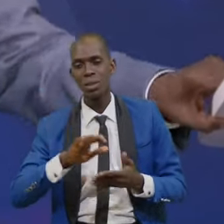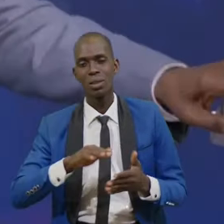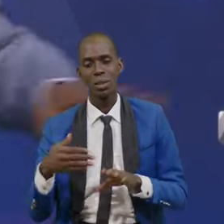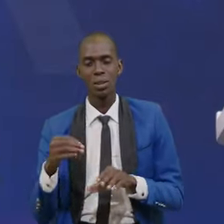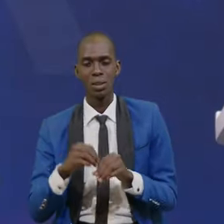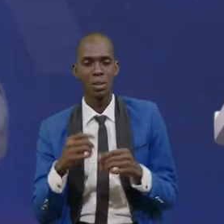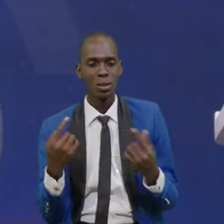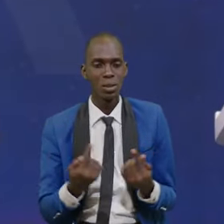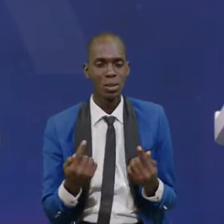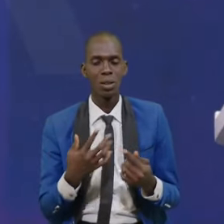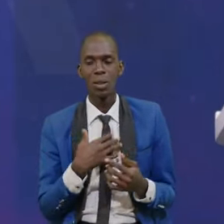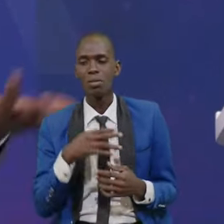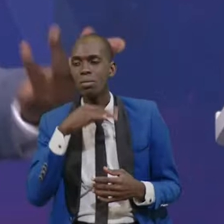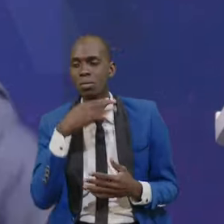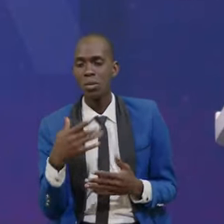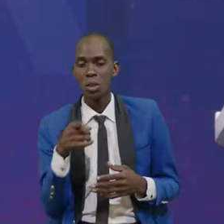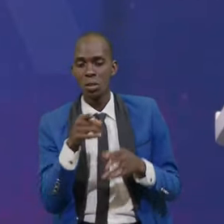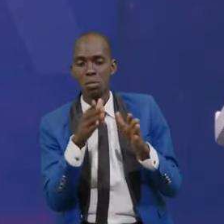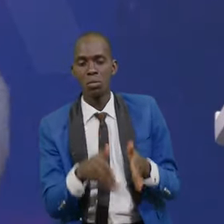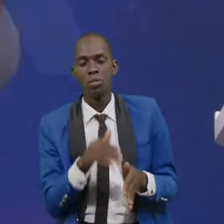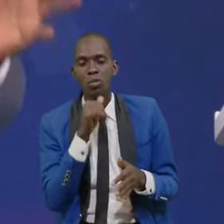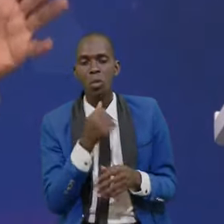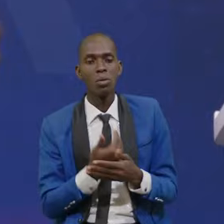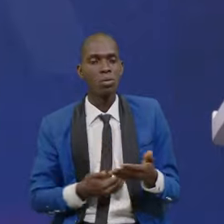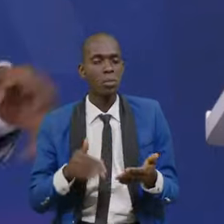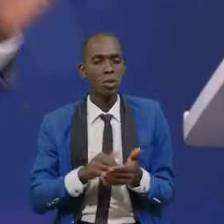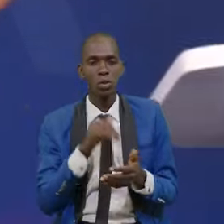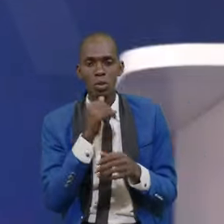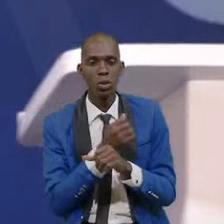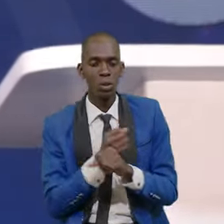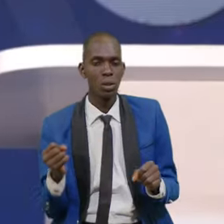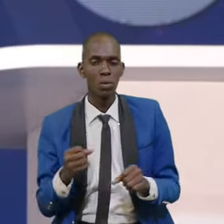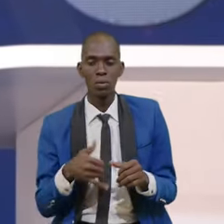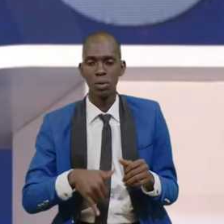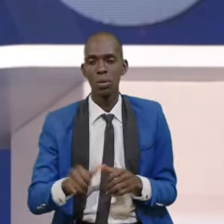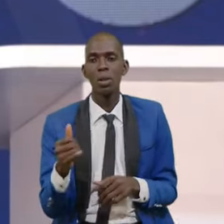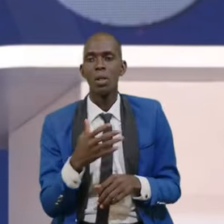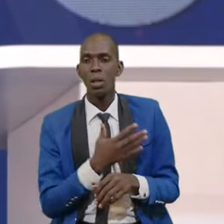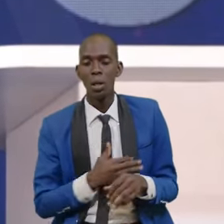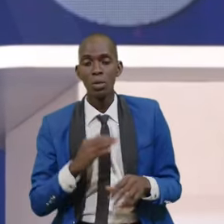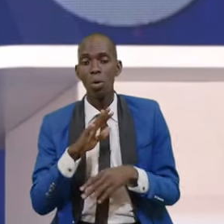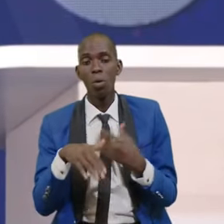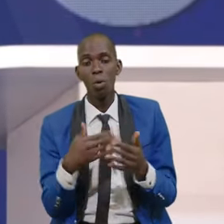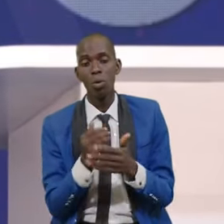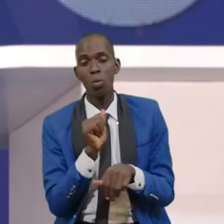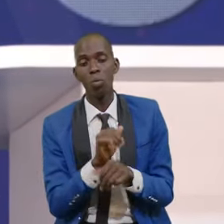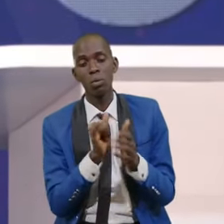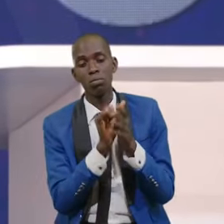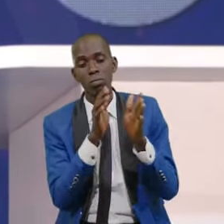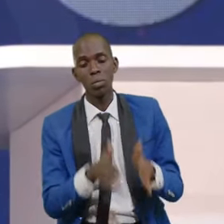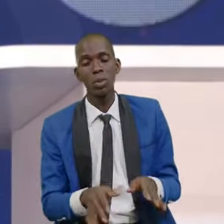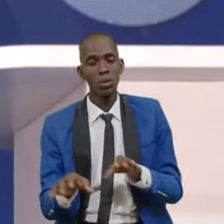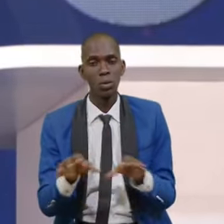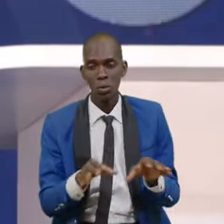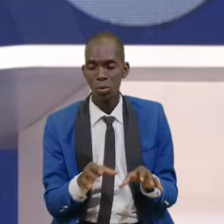born again yet. Is not come to life in Christ. And is dead. All the works he does. He might, you know, give money.